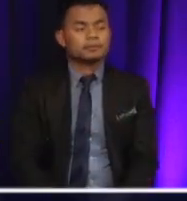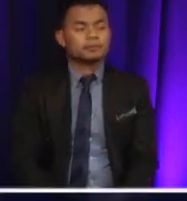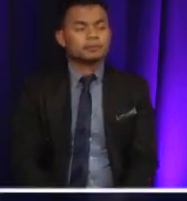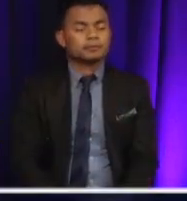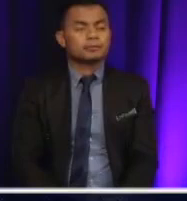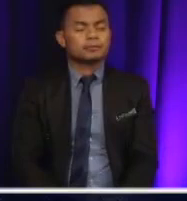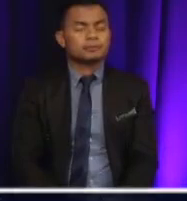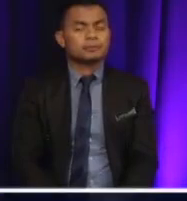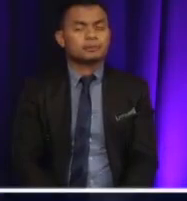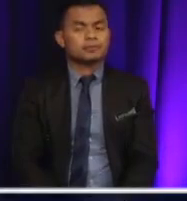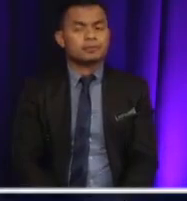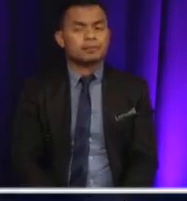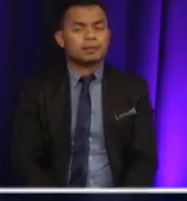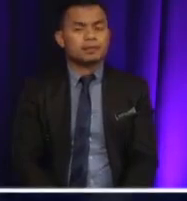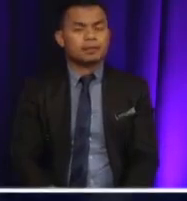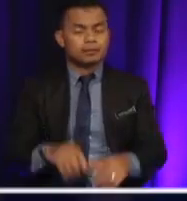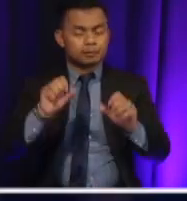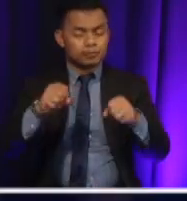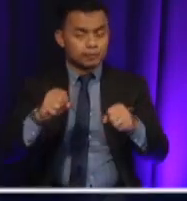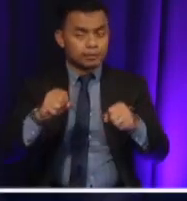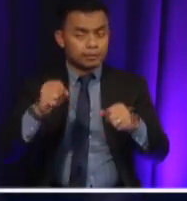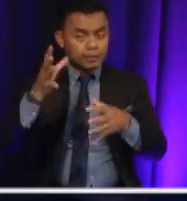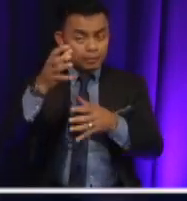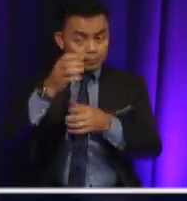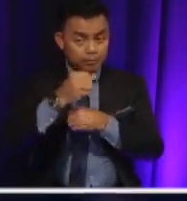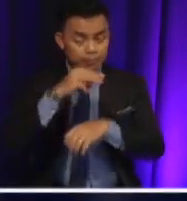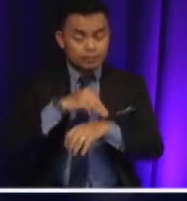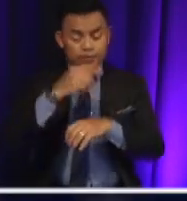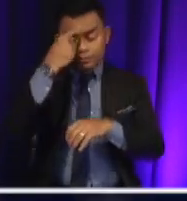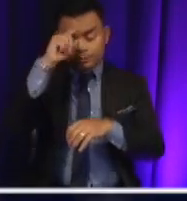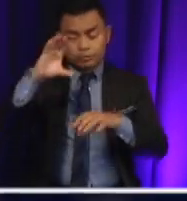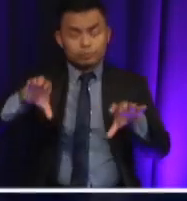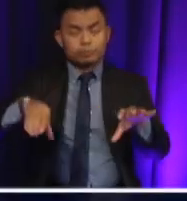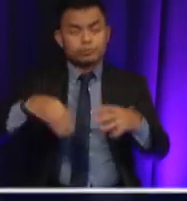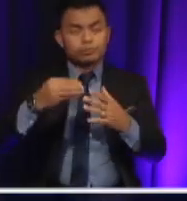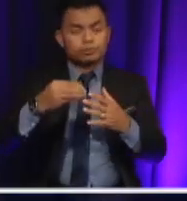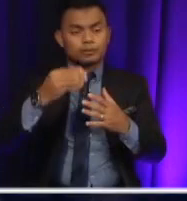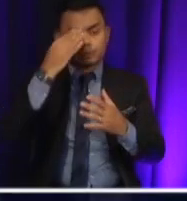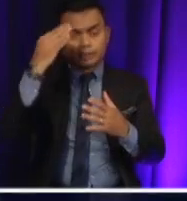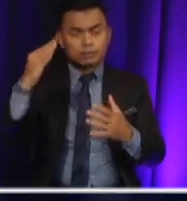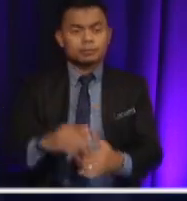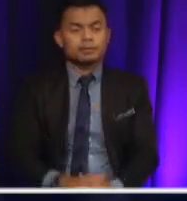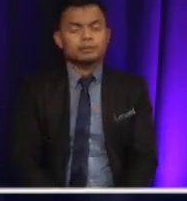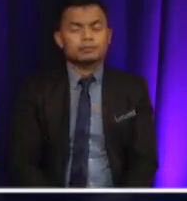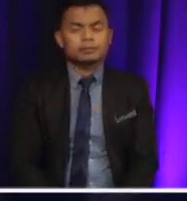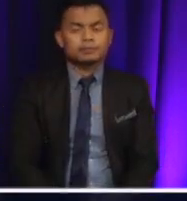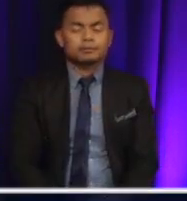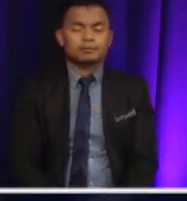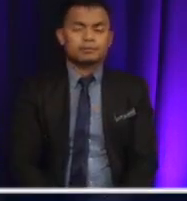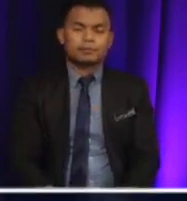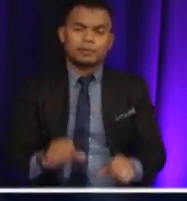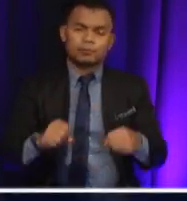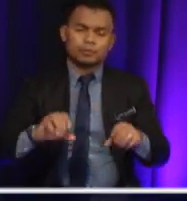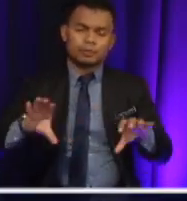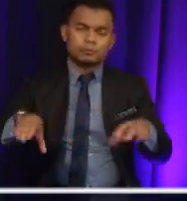Okay. Okay, so I'll give you some time Okay. to write your response. Just a quick one, maybe 1 or 2 sentences, that's enough. All right. All